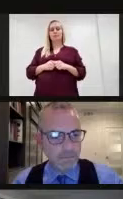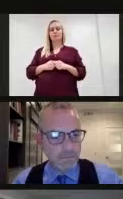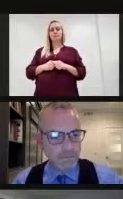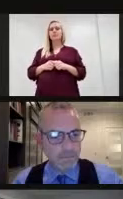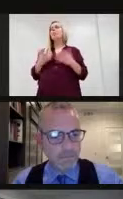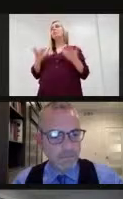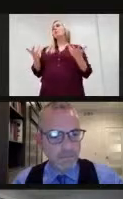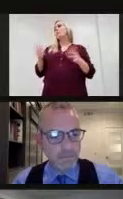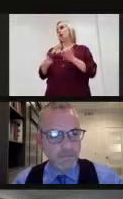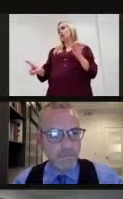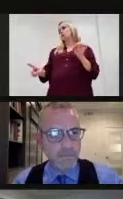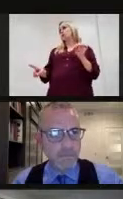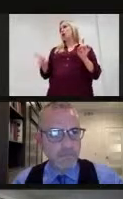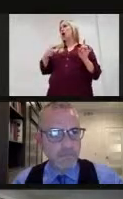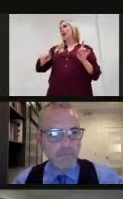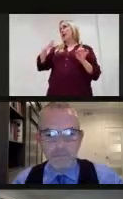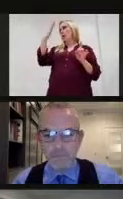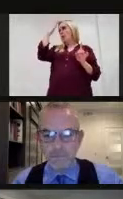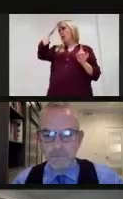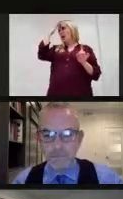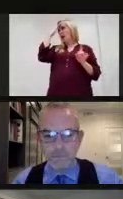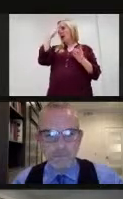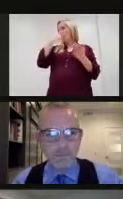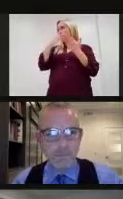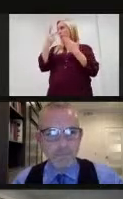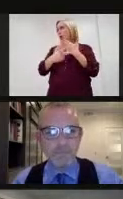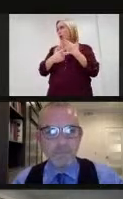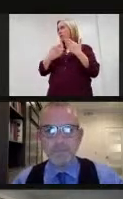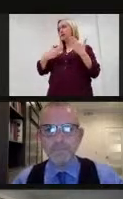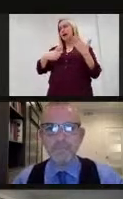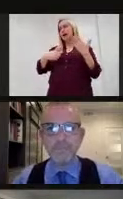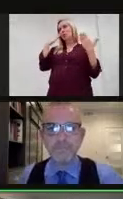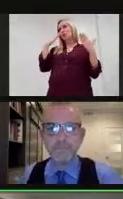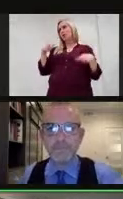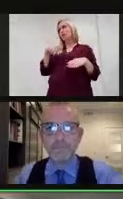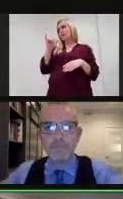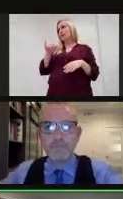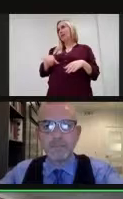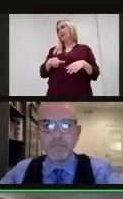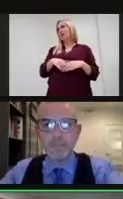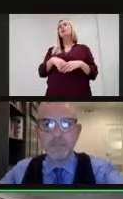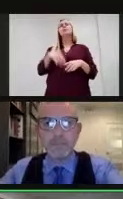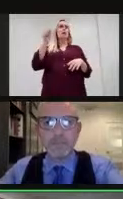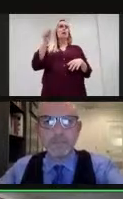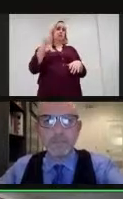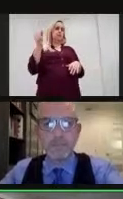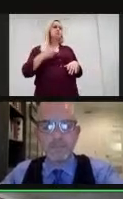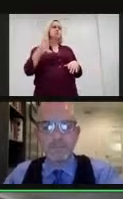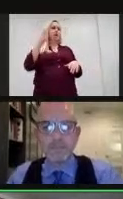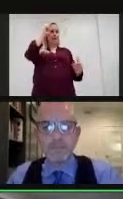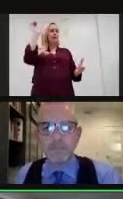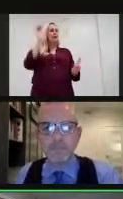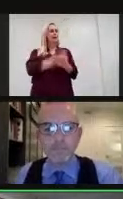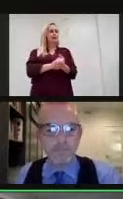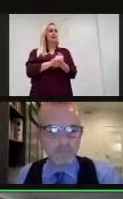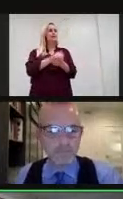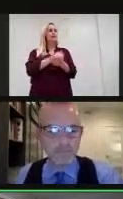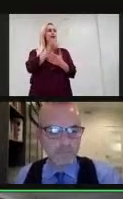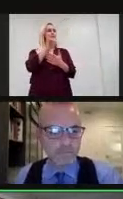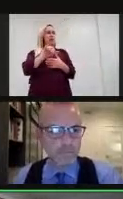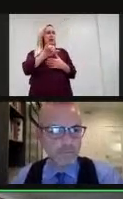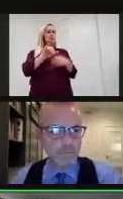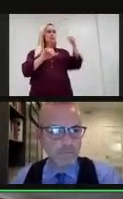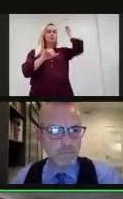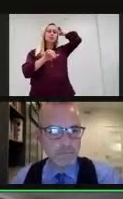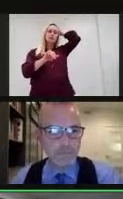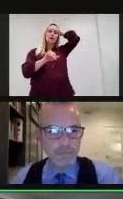were they aware of those programs is what I'm not entirely clear. Yes, I believe that emerged as